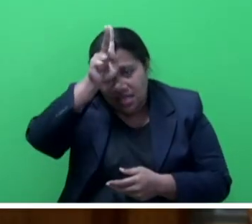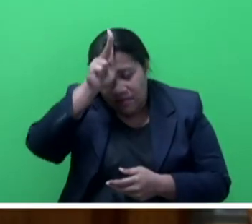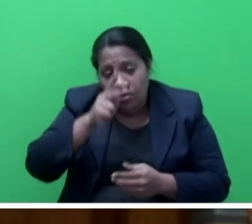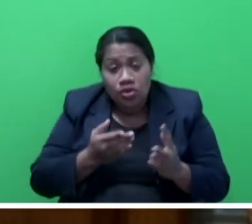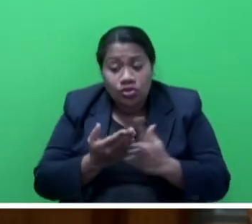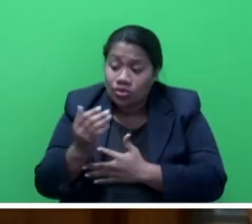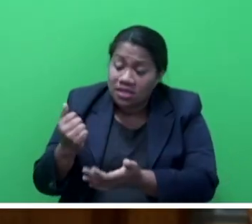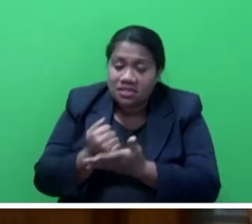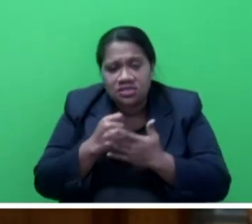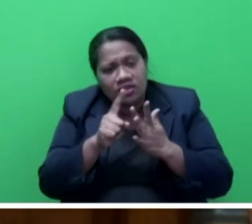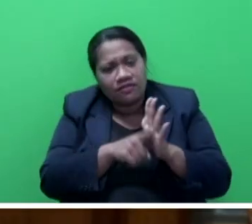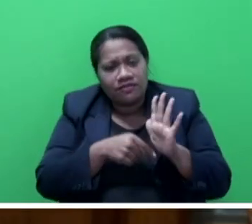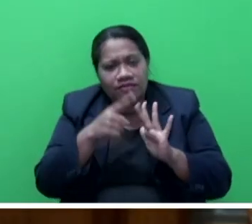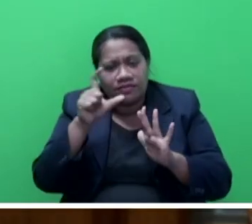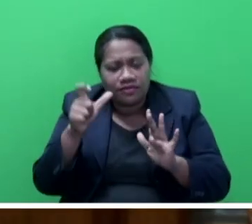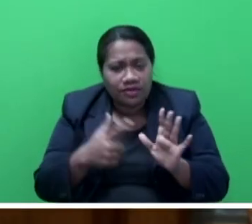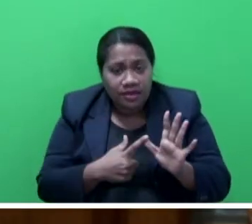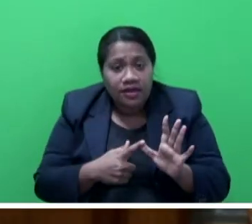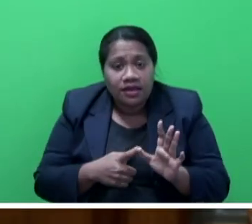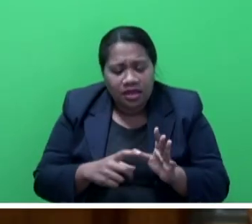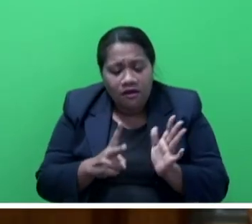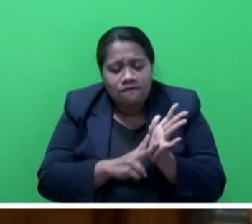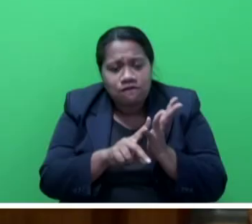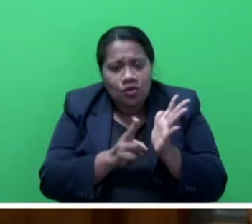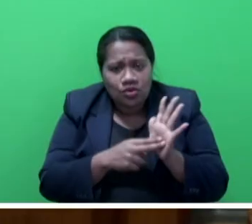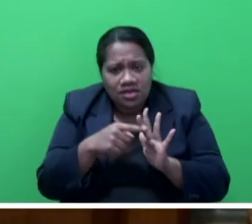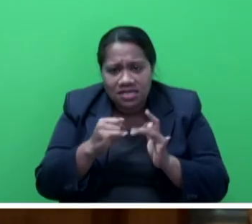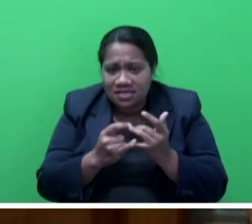government, Kandavu Provincial, I think I mentioned, Vunisea Secondary